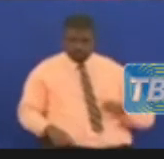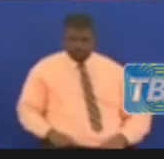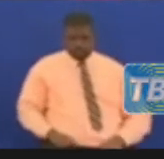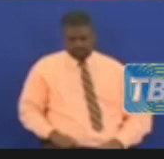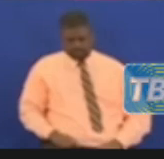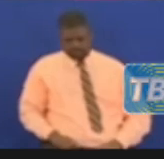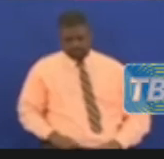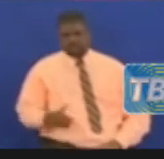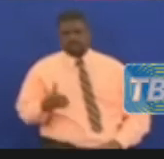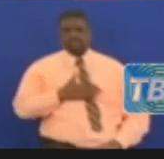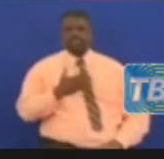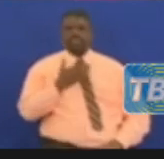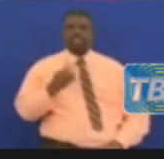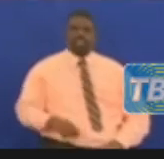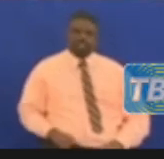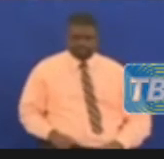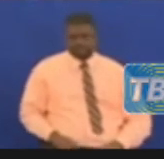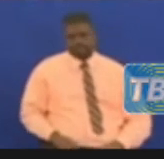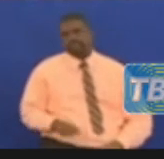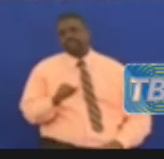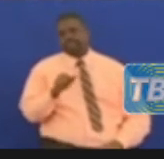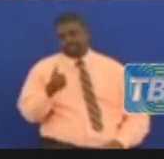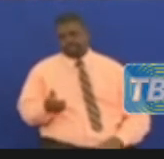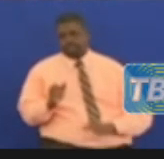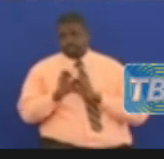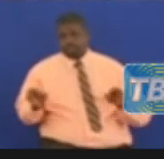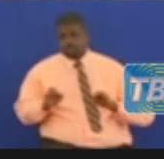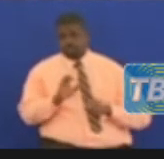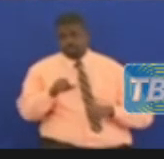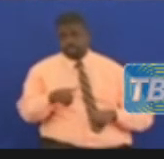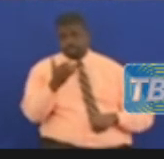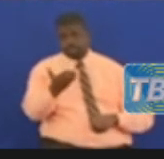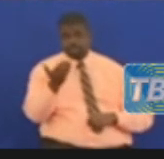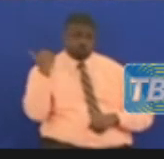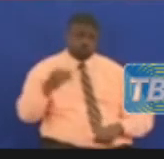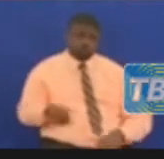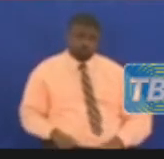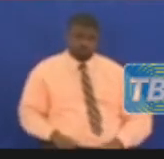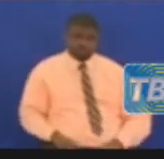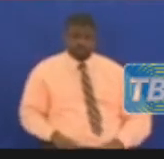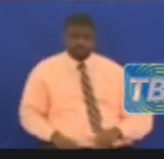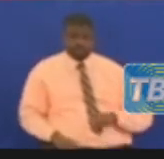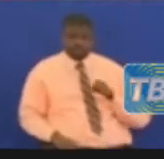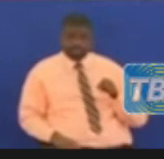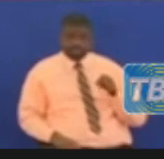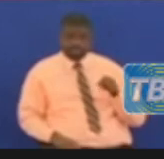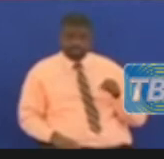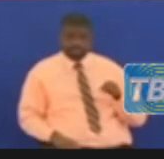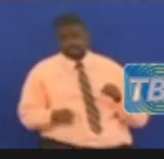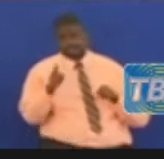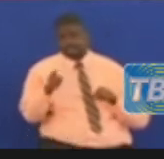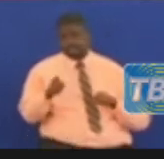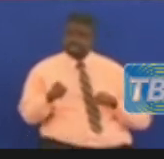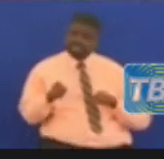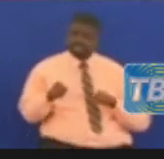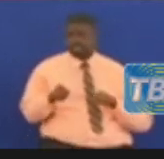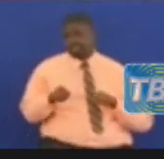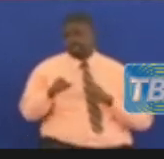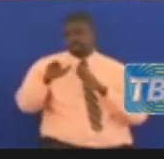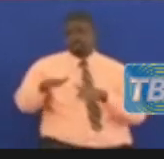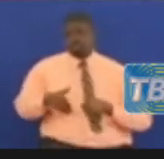much. Well, for the past 5 years, the main work of the Legislative